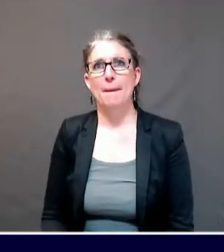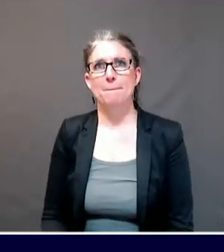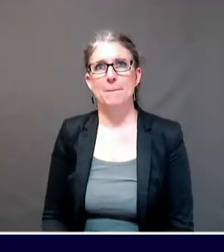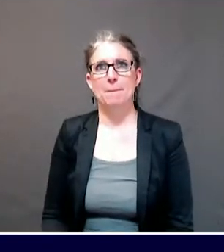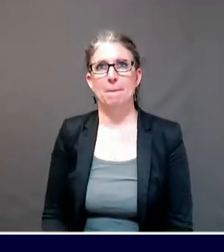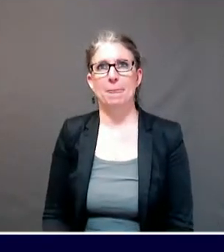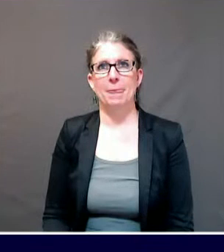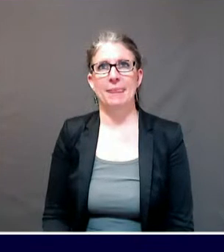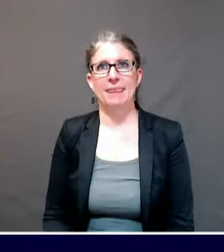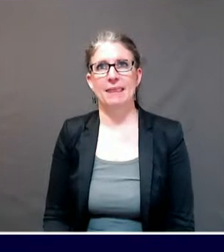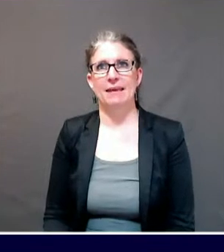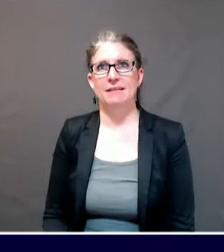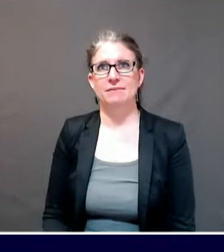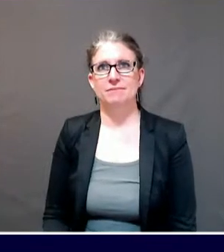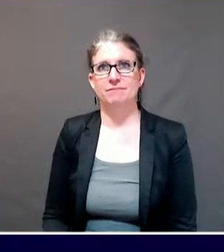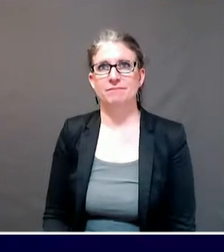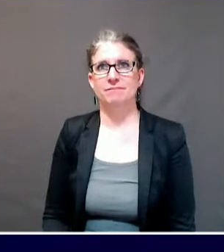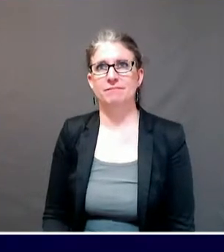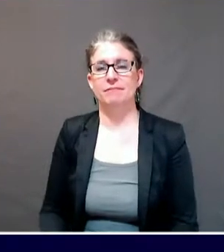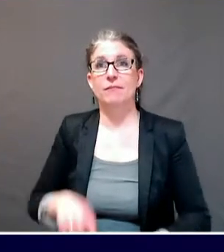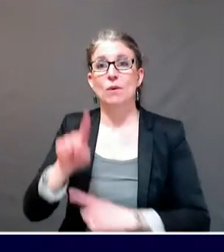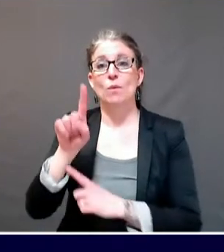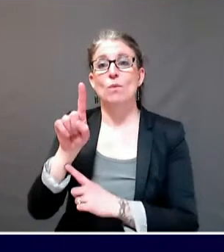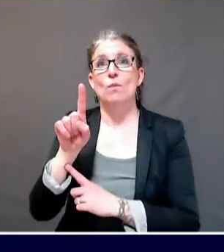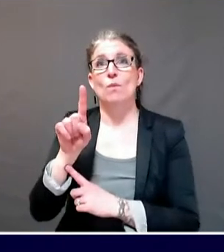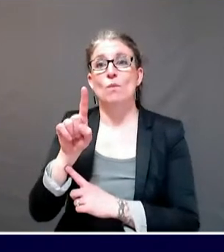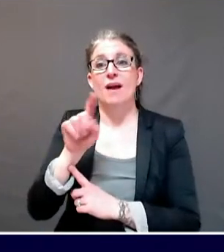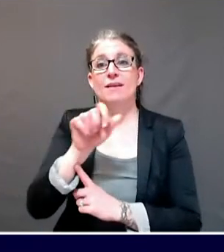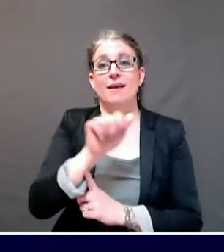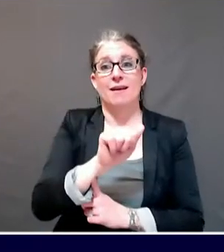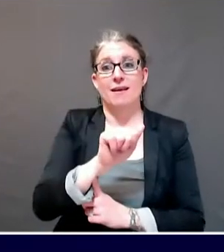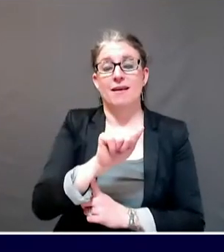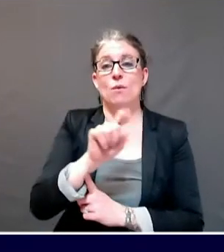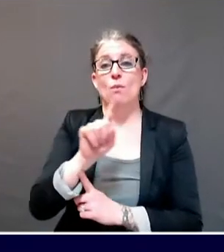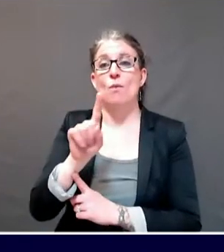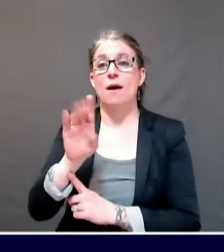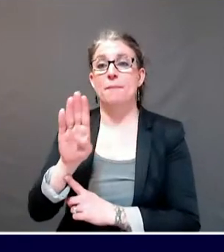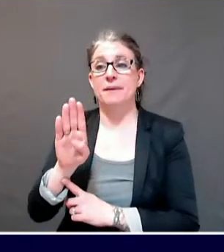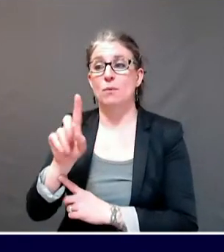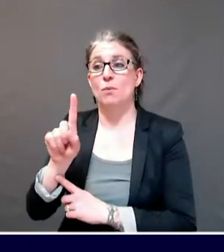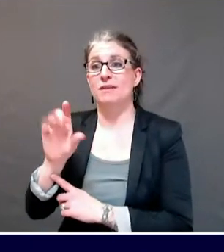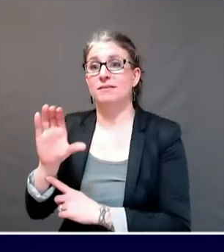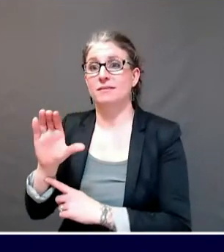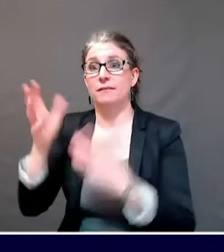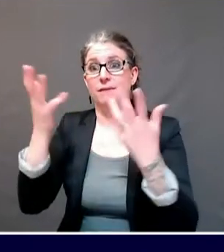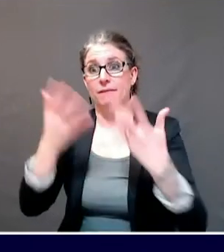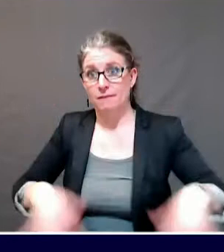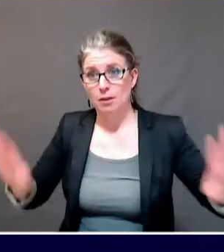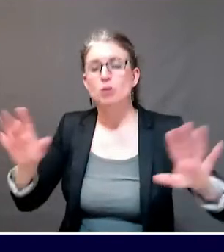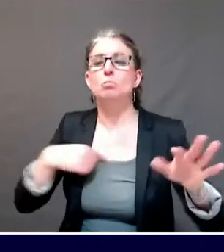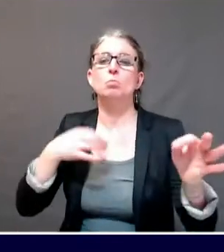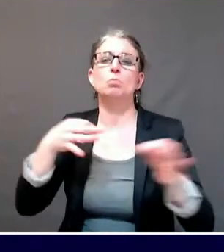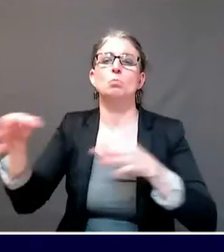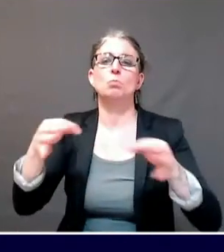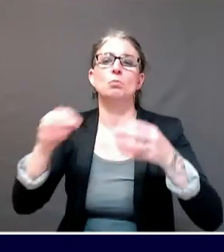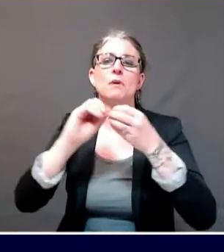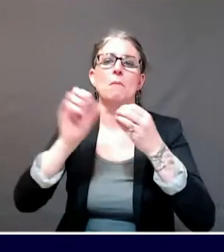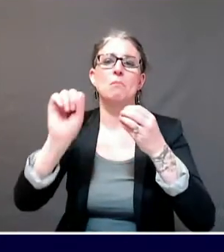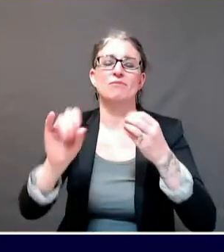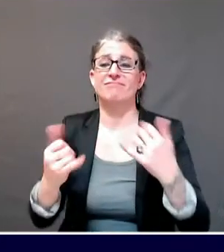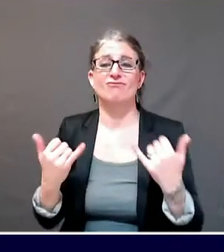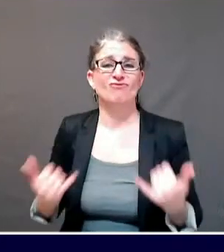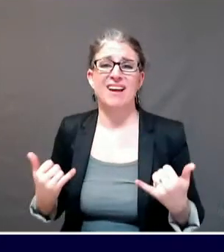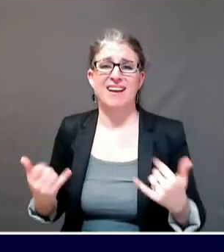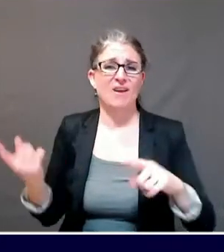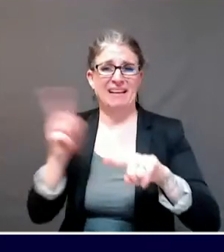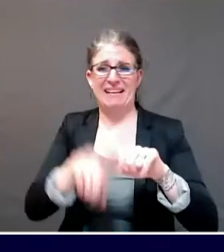of individuals who were offered the vaccine and who declined it, it's going to be difficult to say. You can't really base that